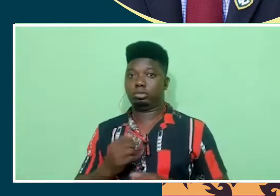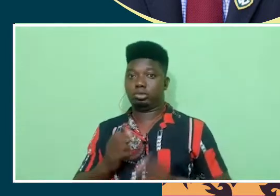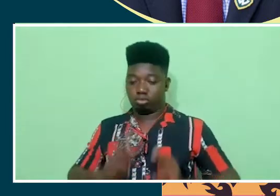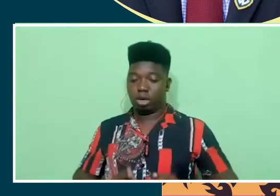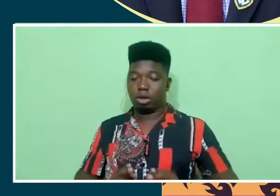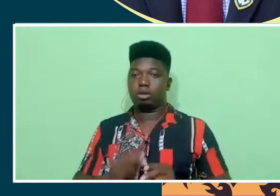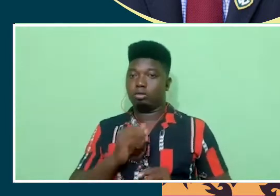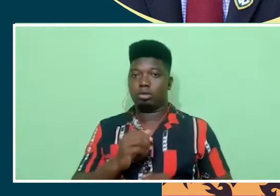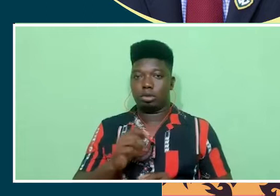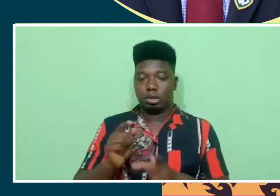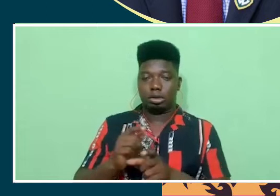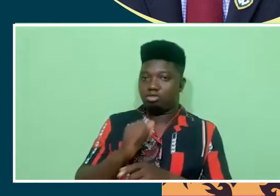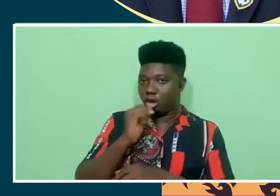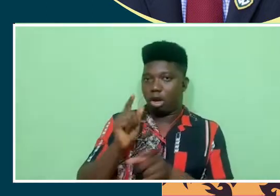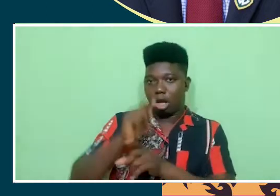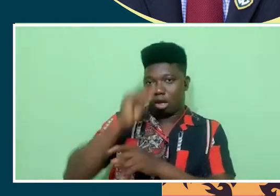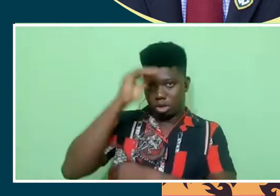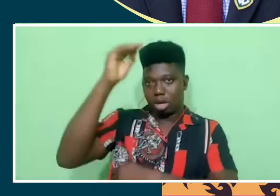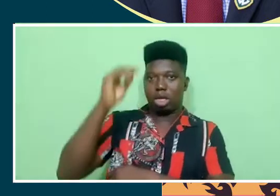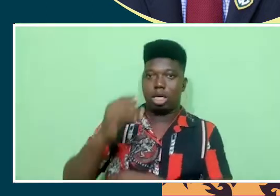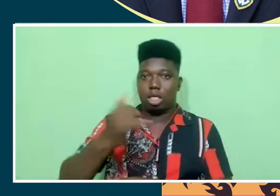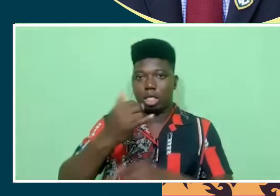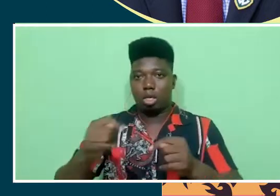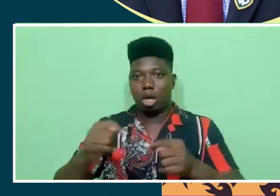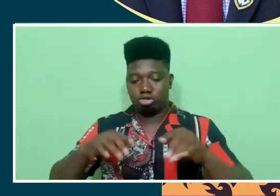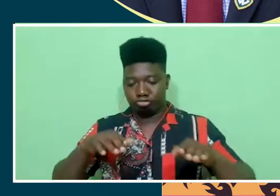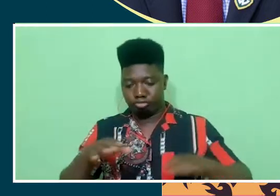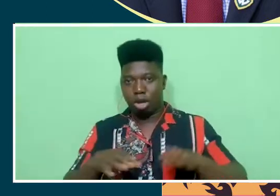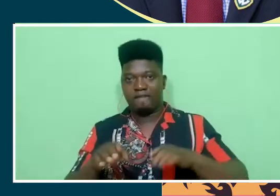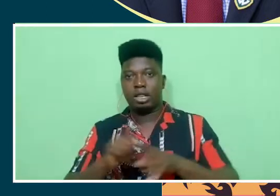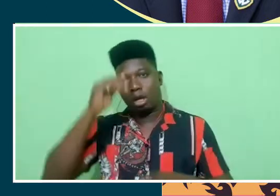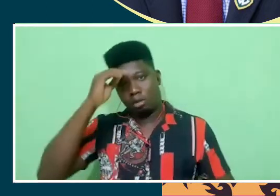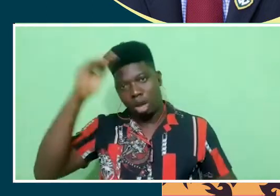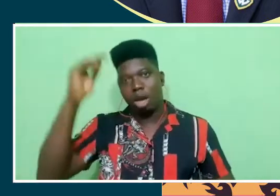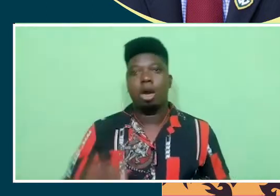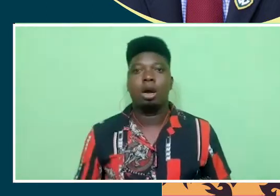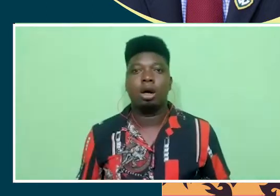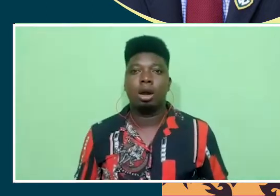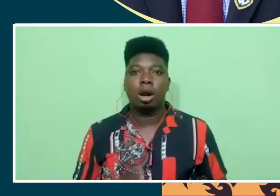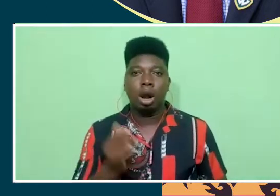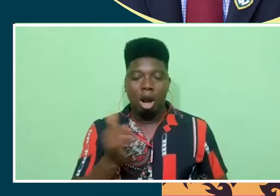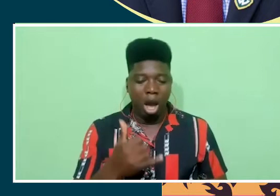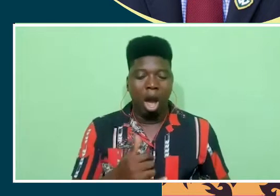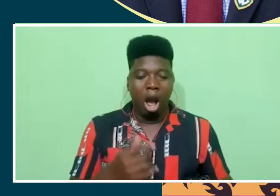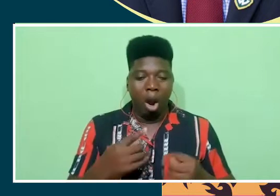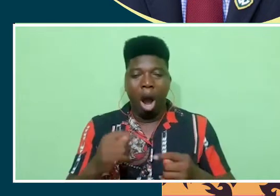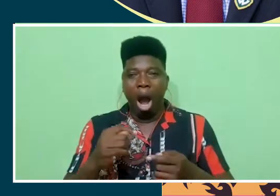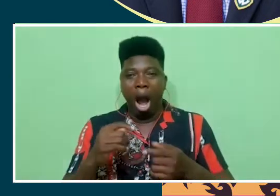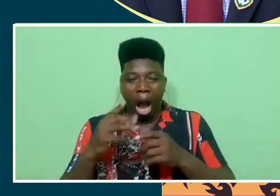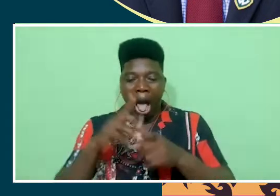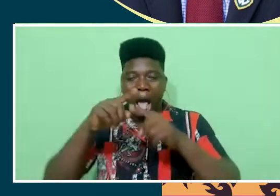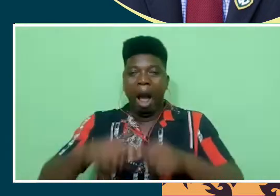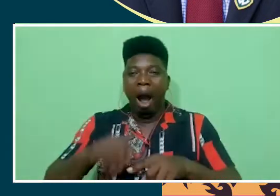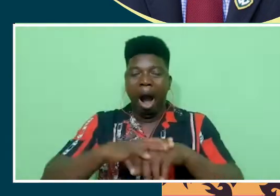trying to behave like men, they'll be pouncing on other people's freedom. Yeah. So